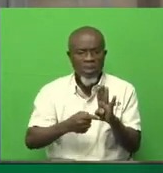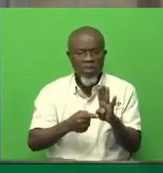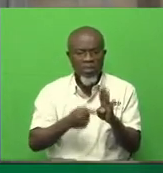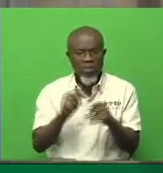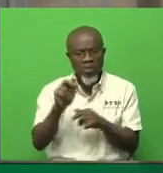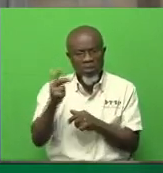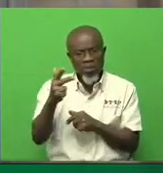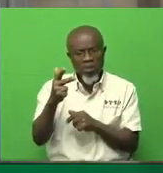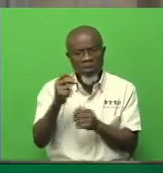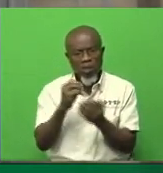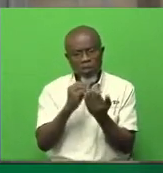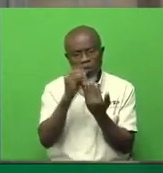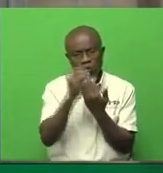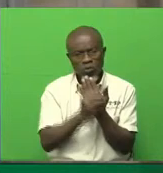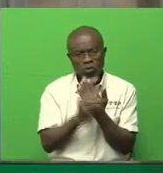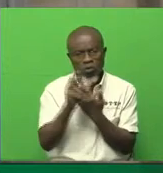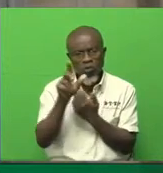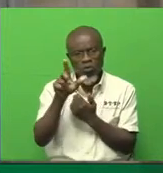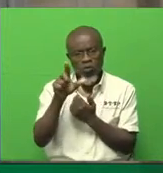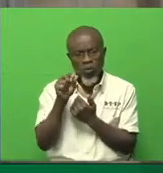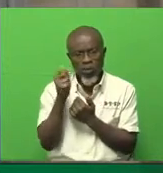the 3rd of October 2013.